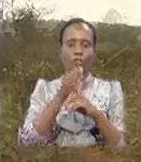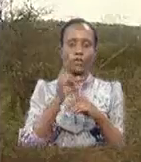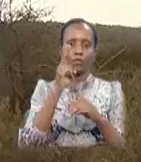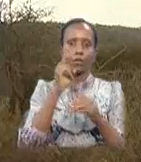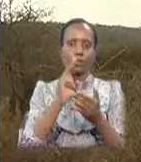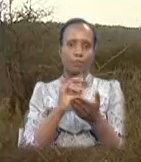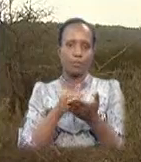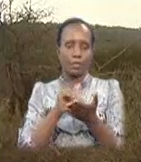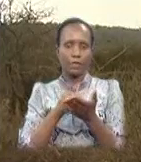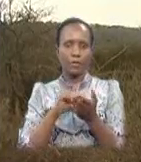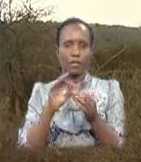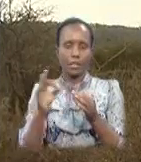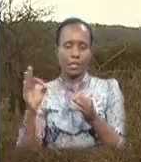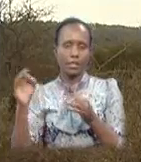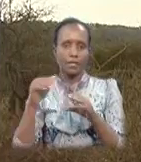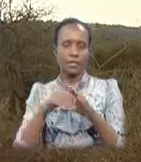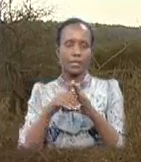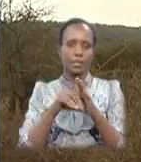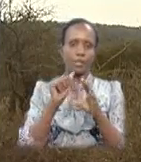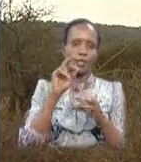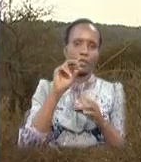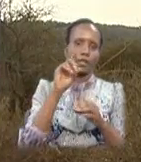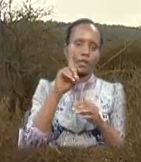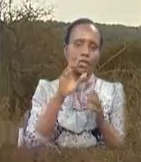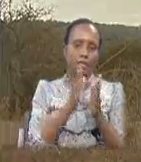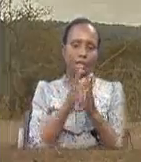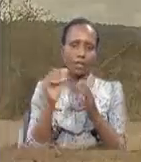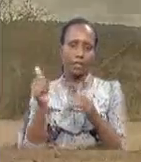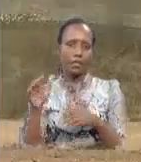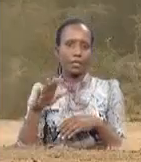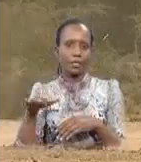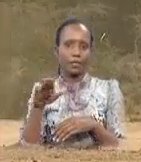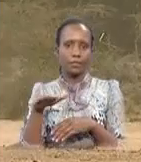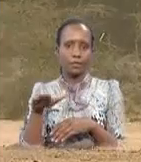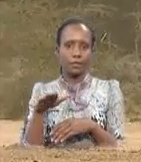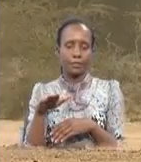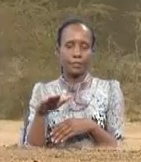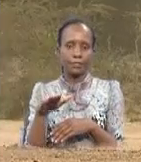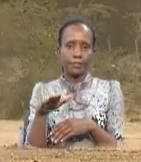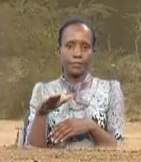acres of unutilized land in the arid and semi-arid areas.